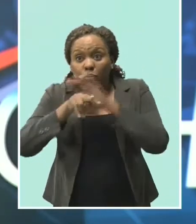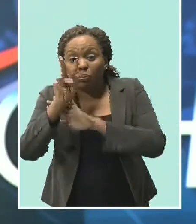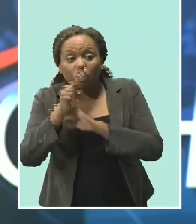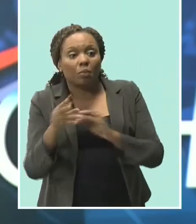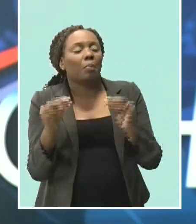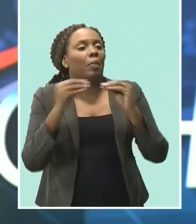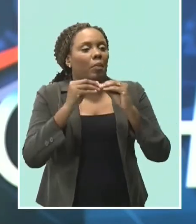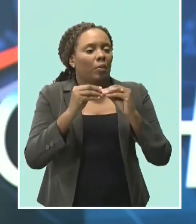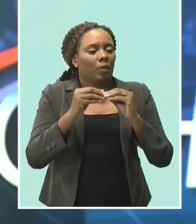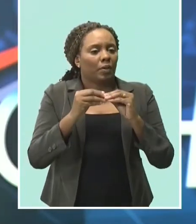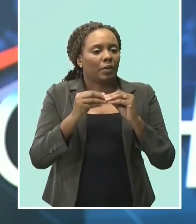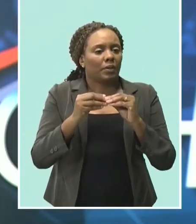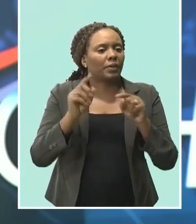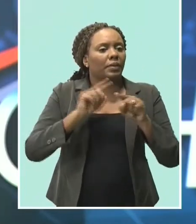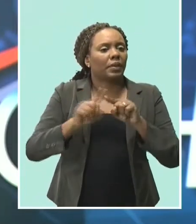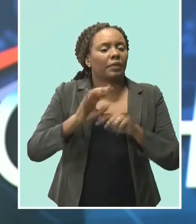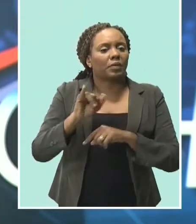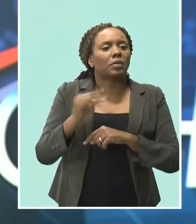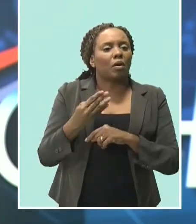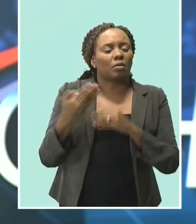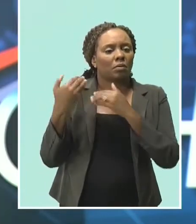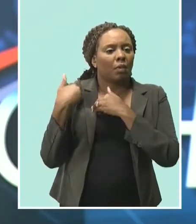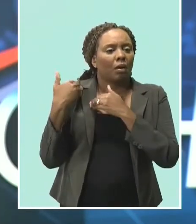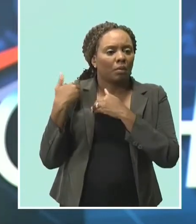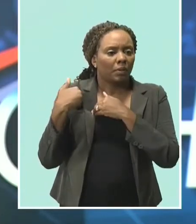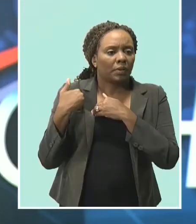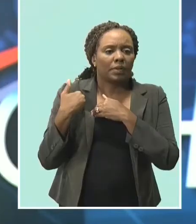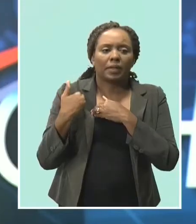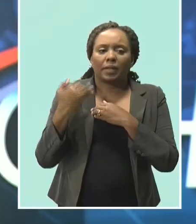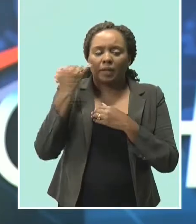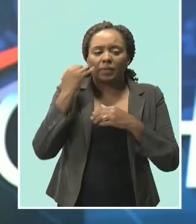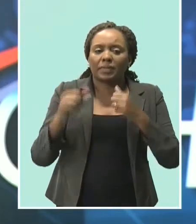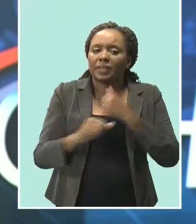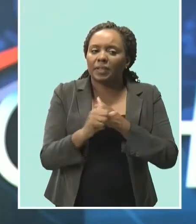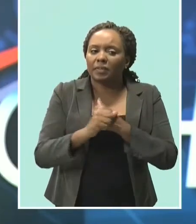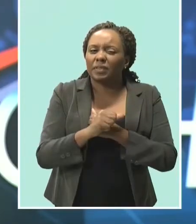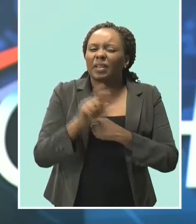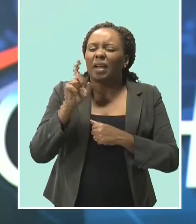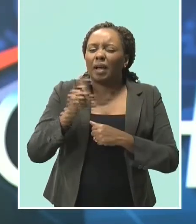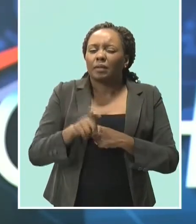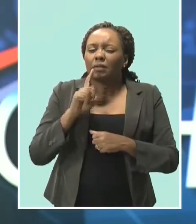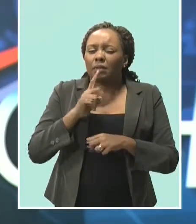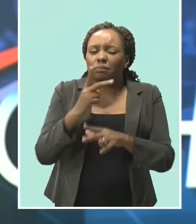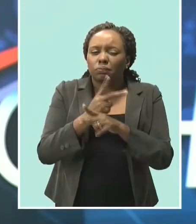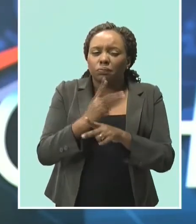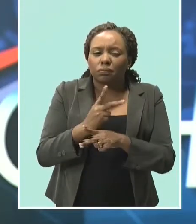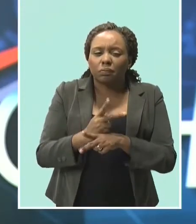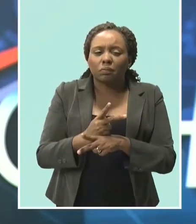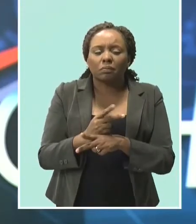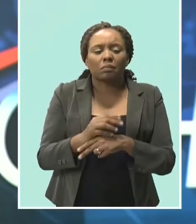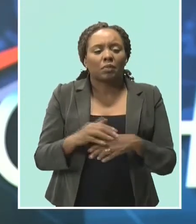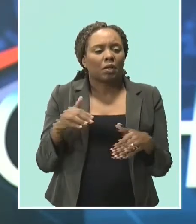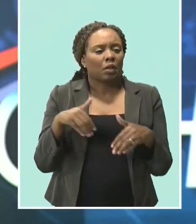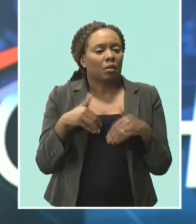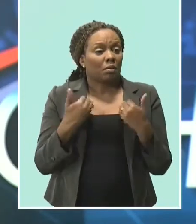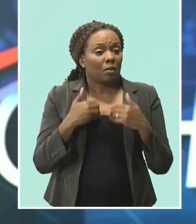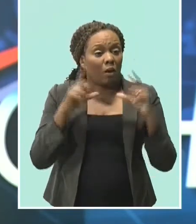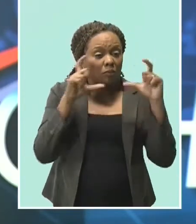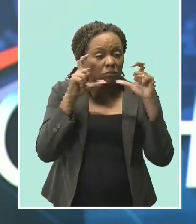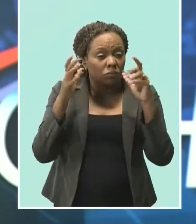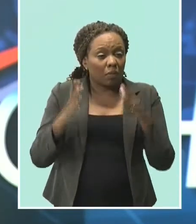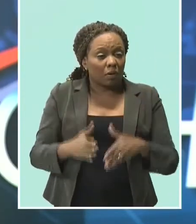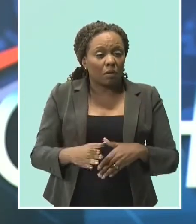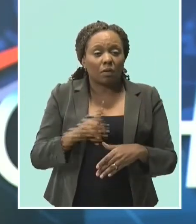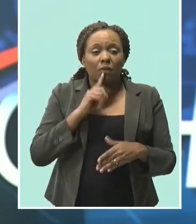undertake assignments that may be dangerous. She has acknowledged that all reports indicate the young photographer was not only dedicated to his